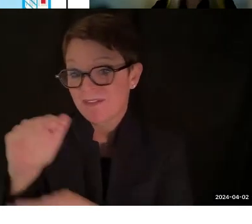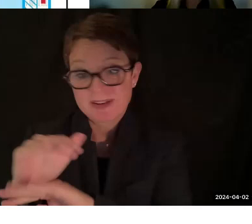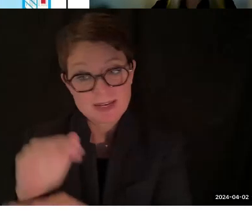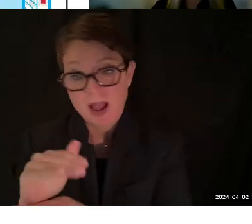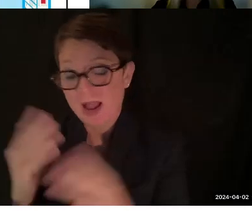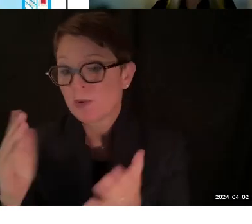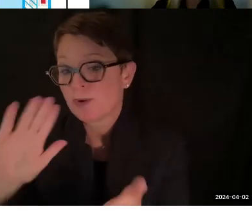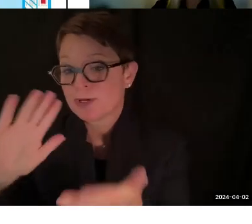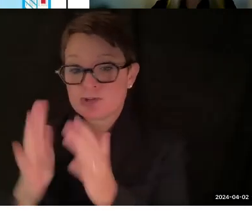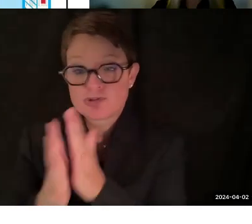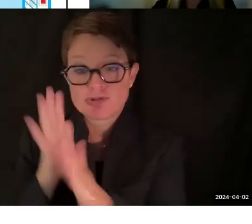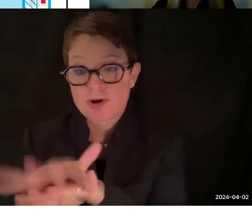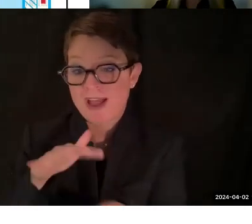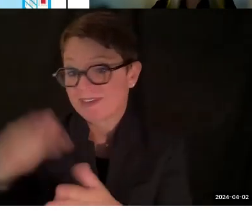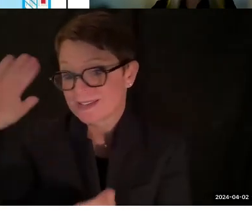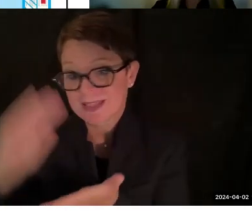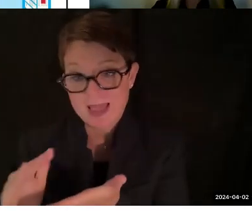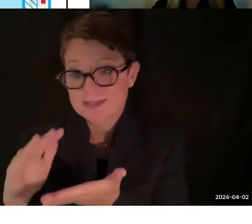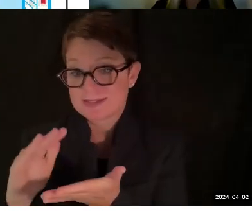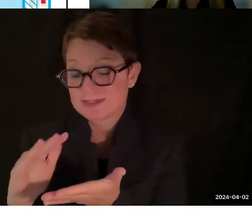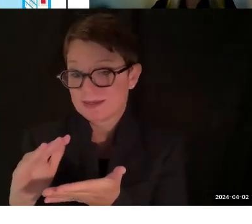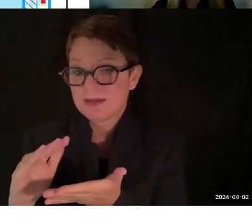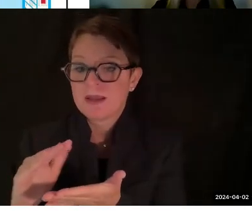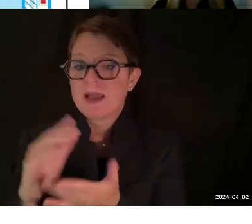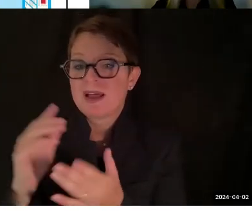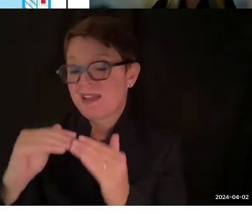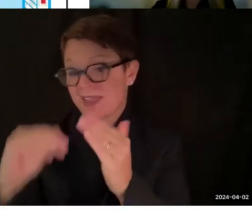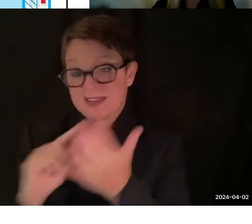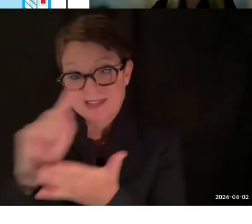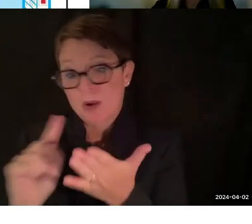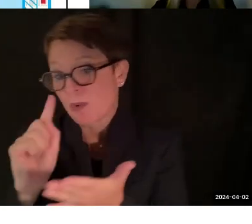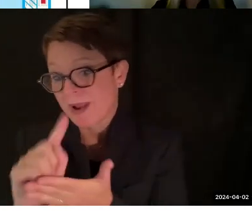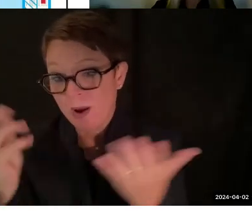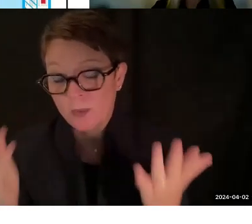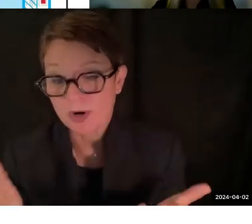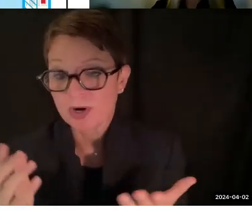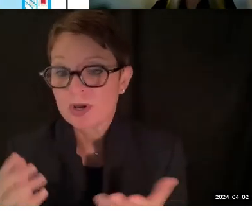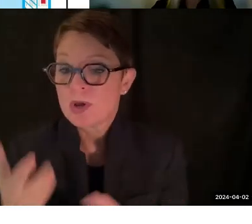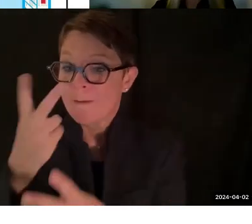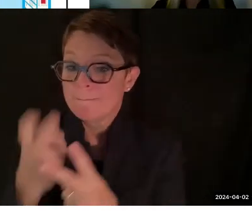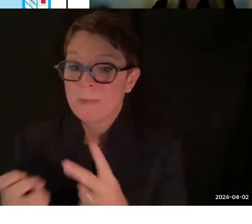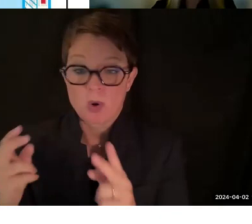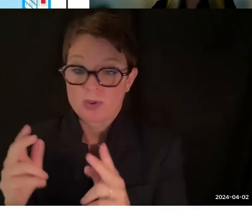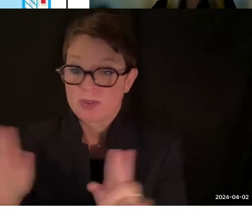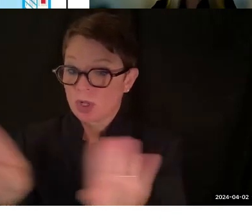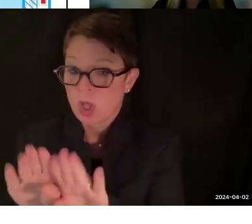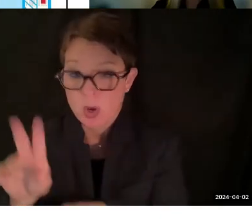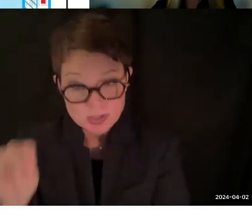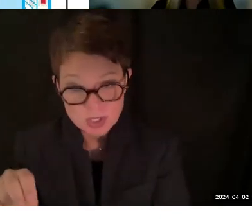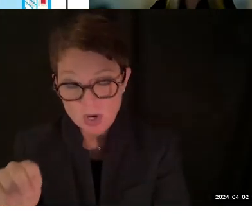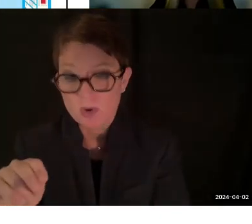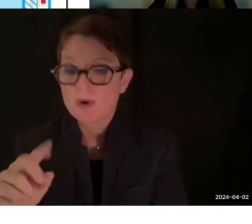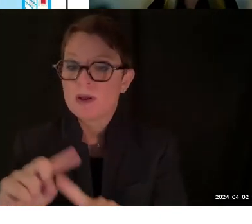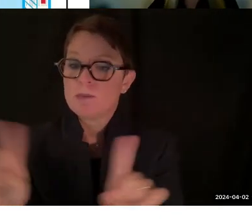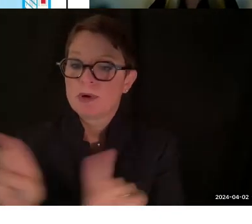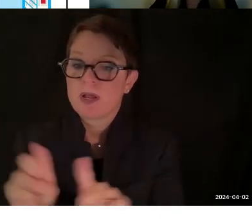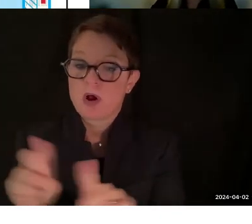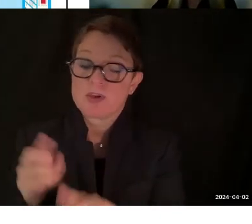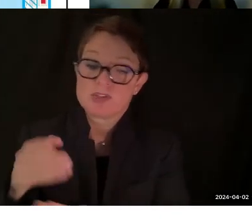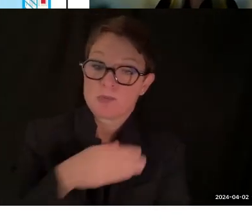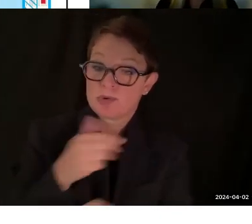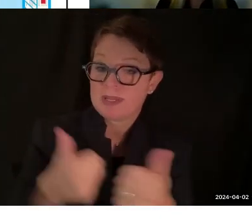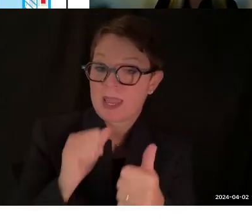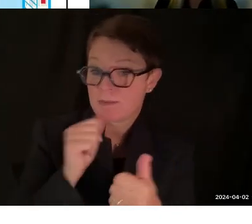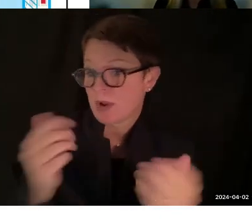timeframe and only about an hour. So not closing both lanes and not closing them pre-game.